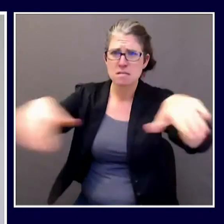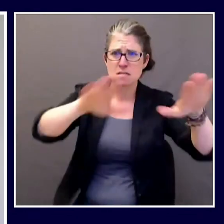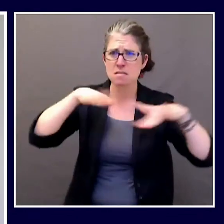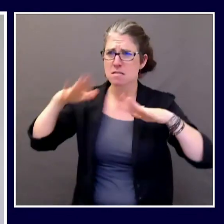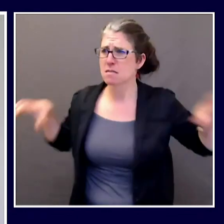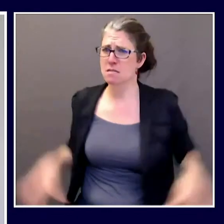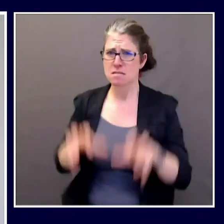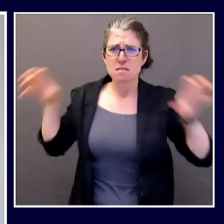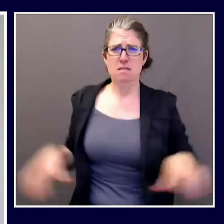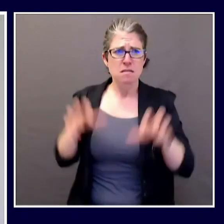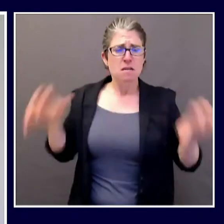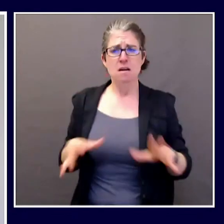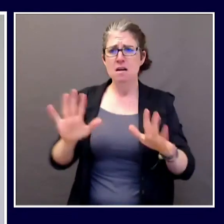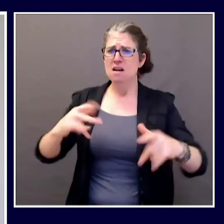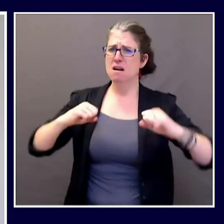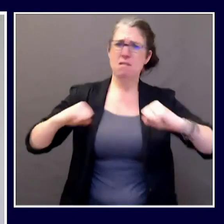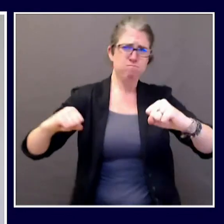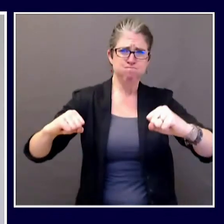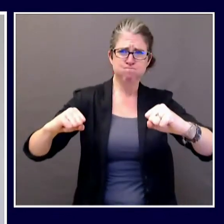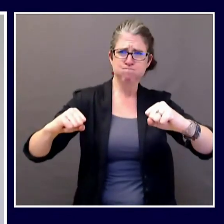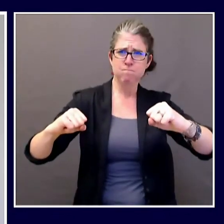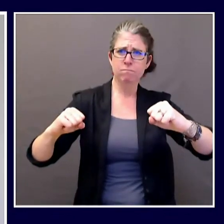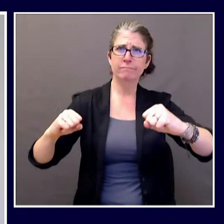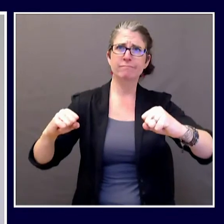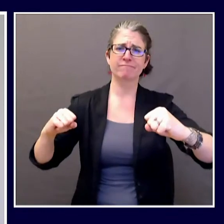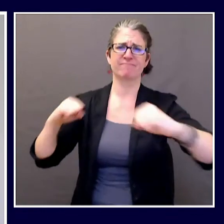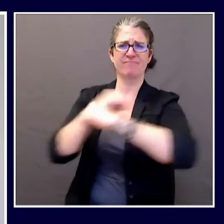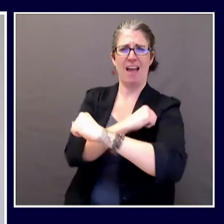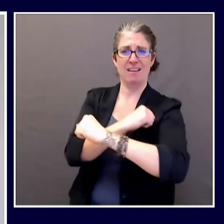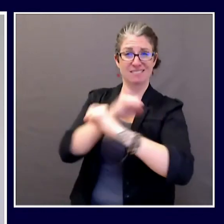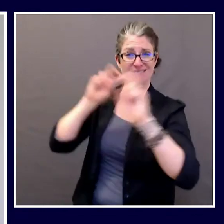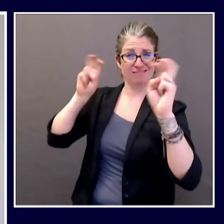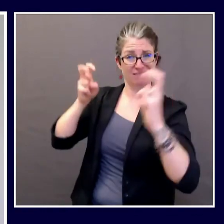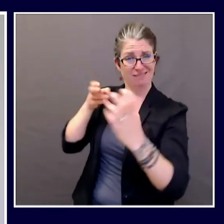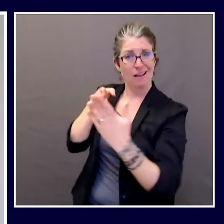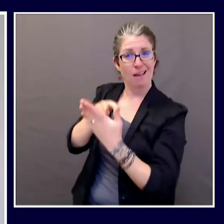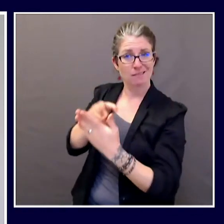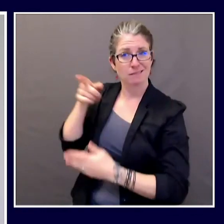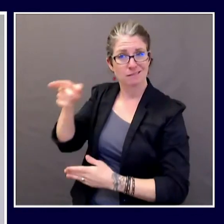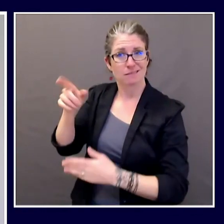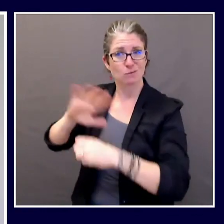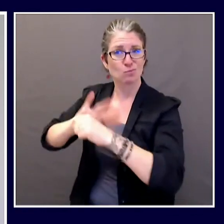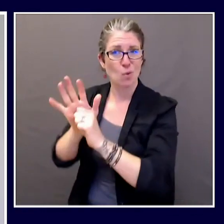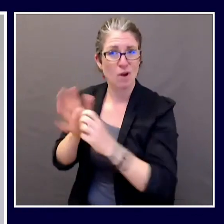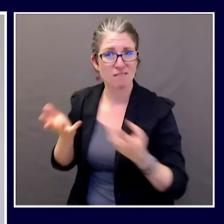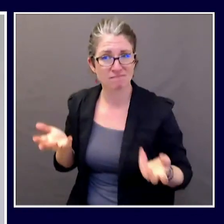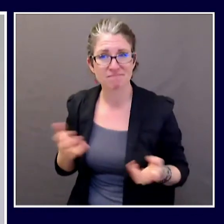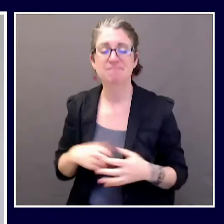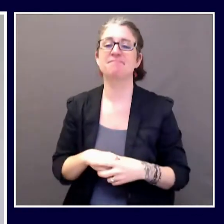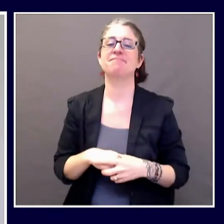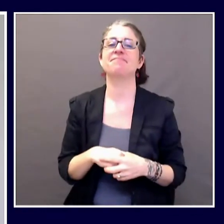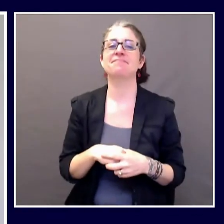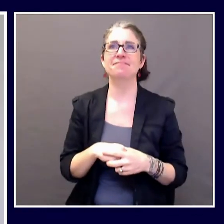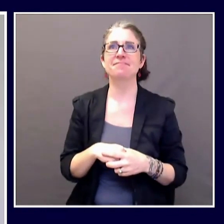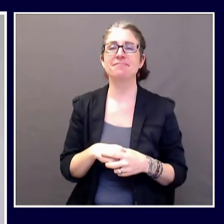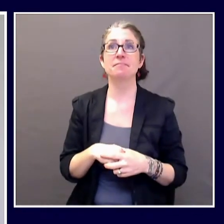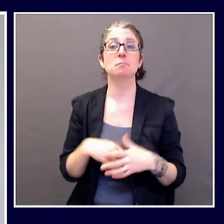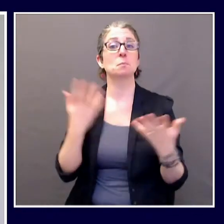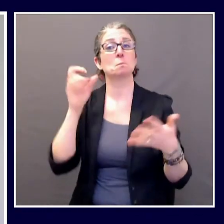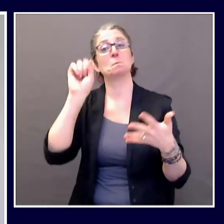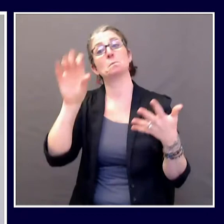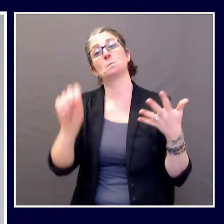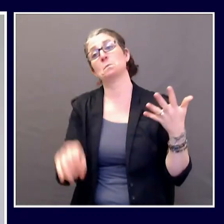displayed. And I think some of these numbers will help tell that story. Now, some numbers tell us where we